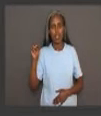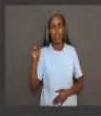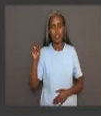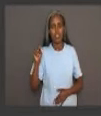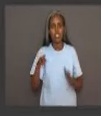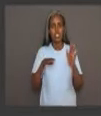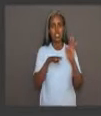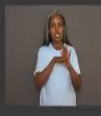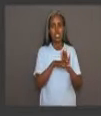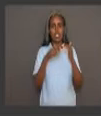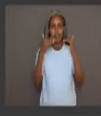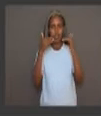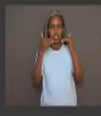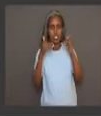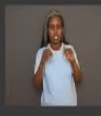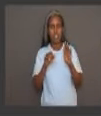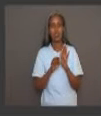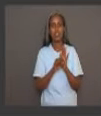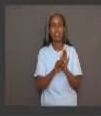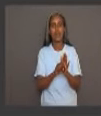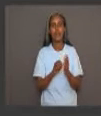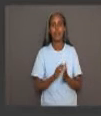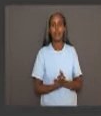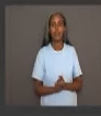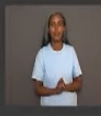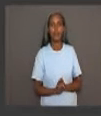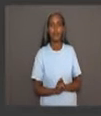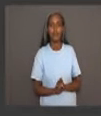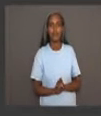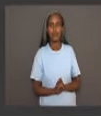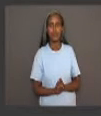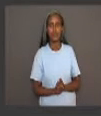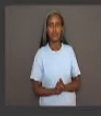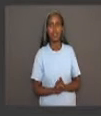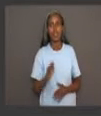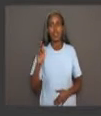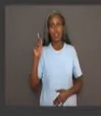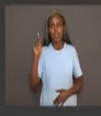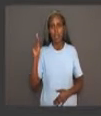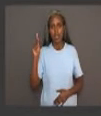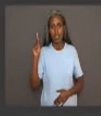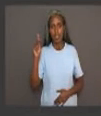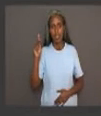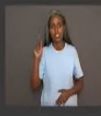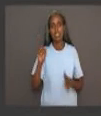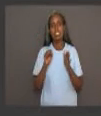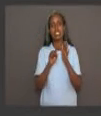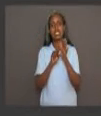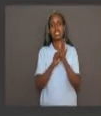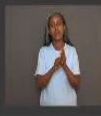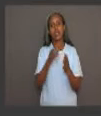stands for the size of the sample. K is the